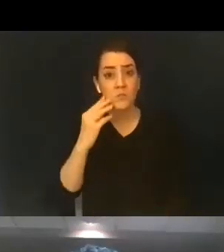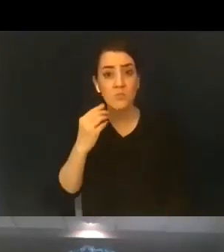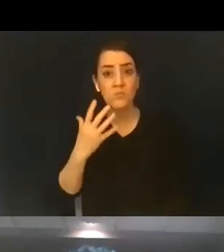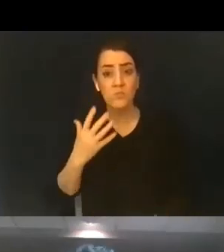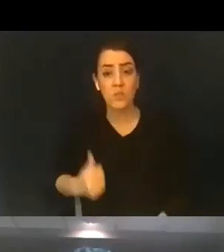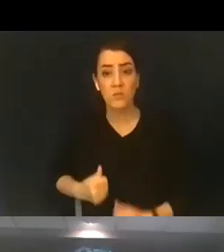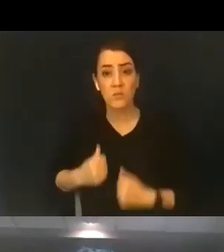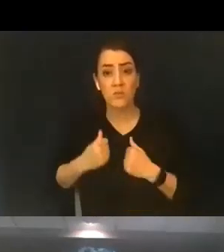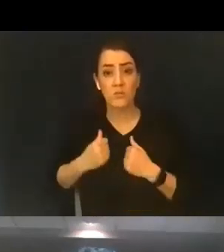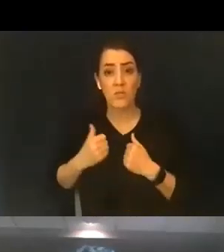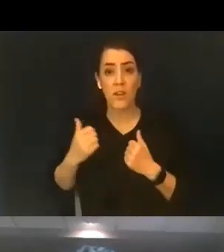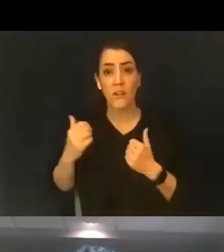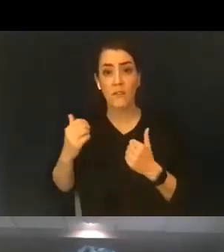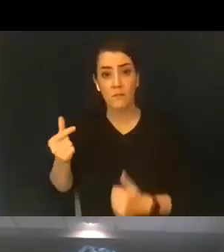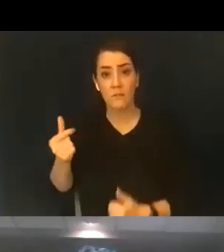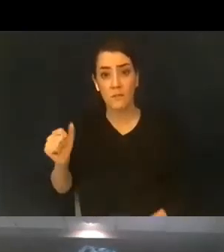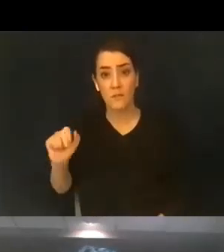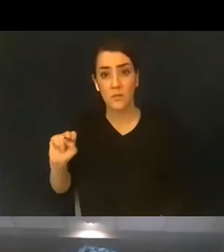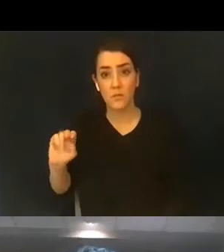better empathize